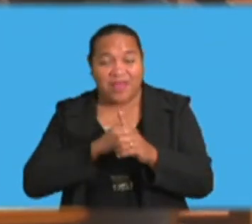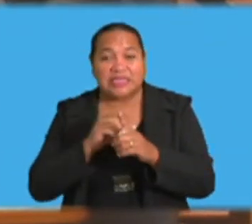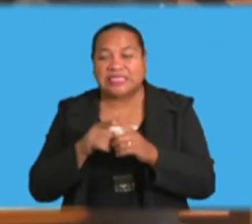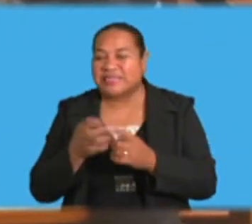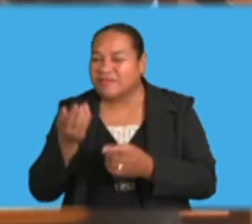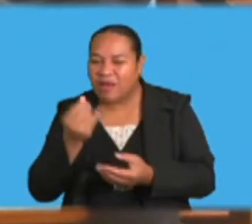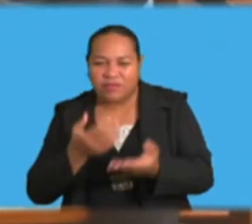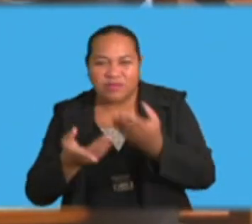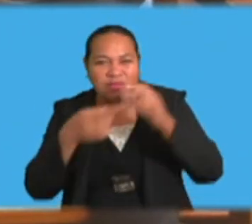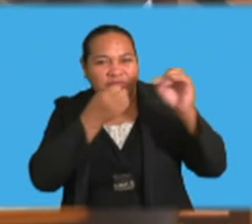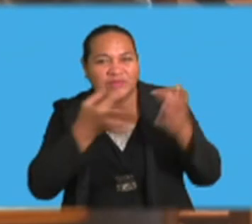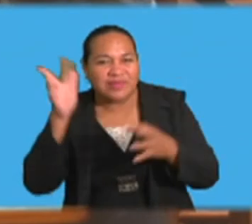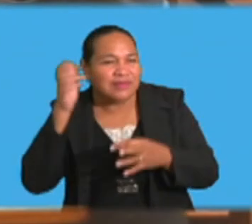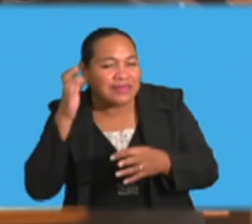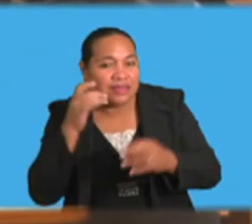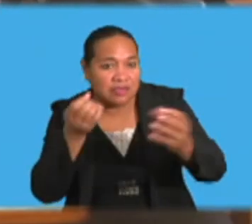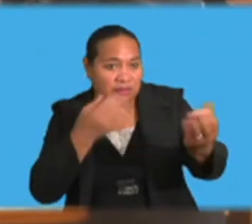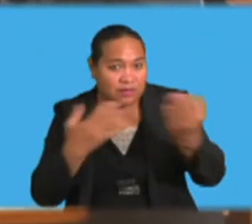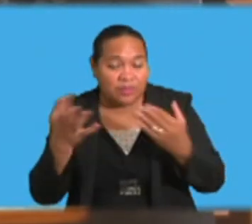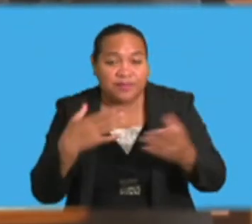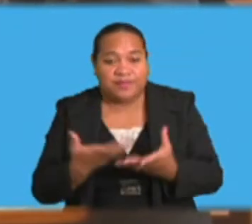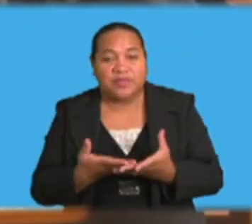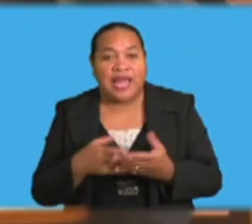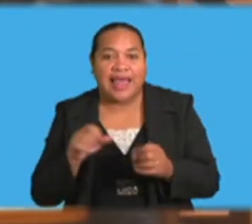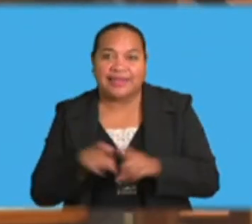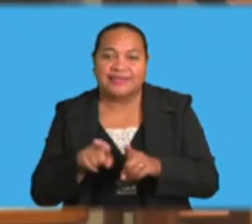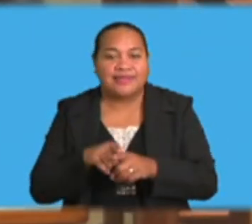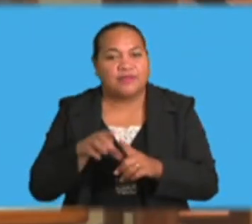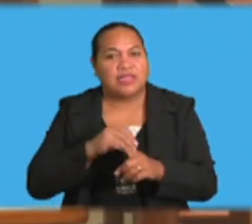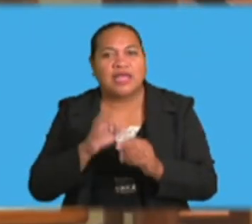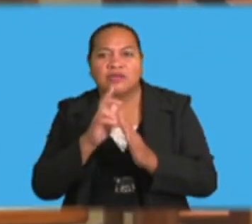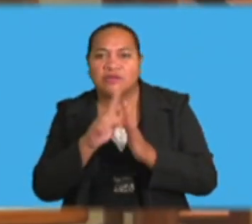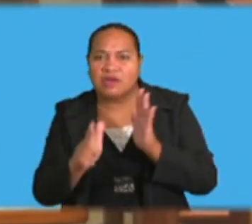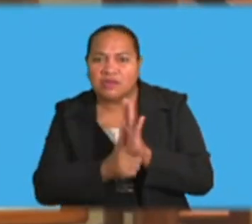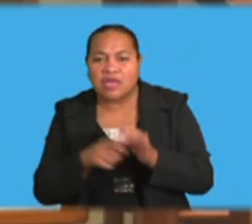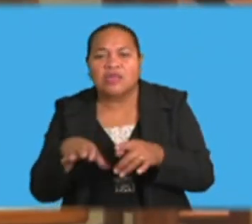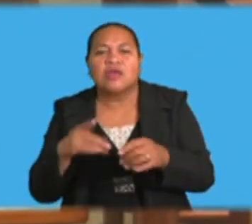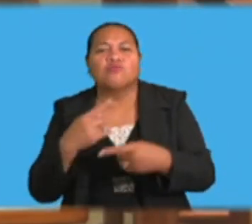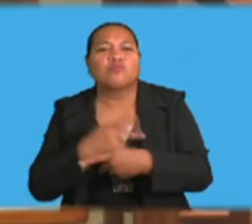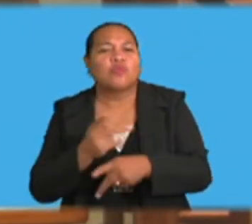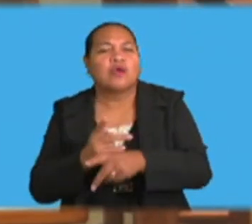several of the submissions was that in many cases human rights legislation was the product of people of